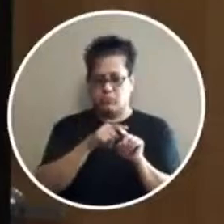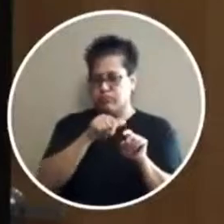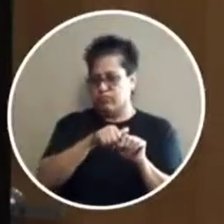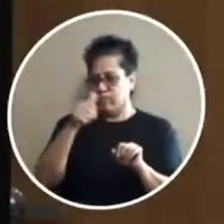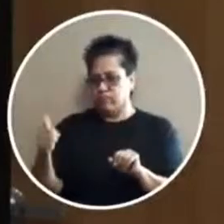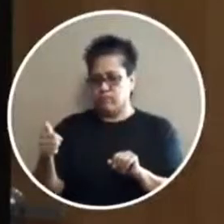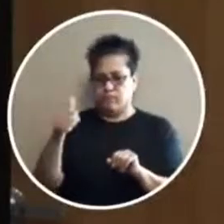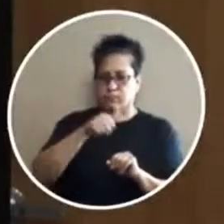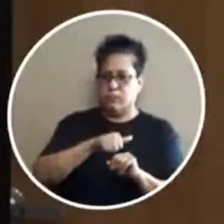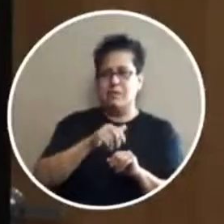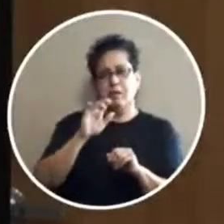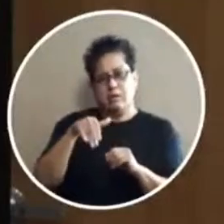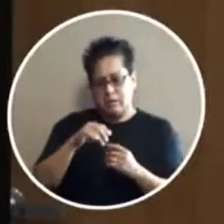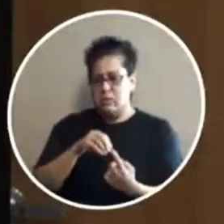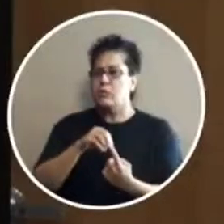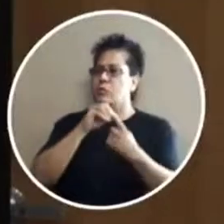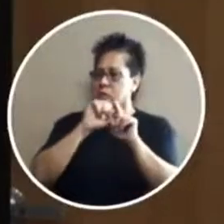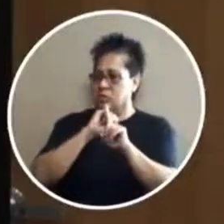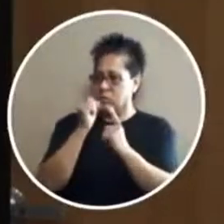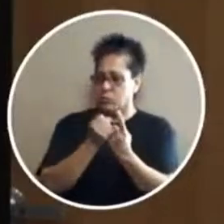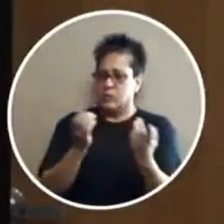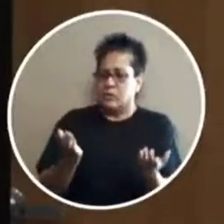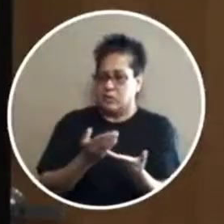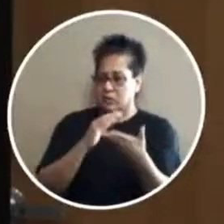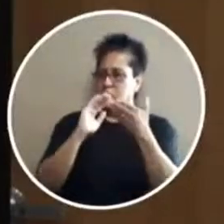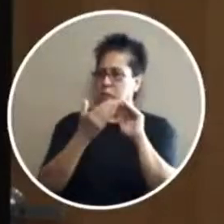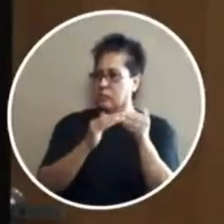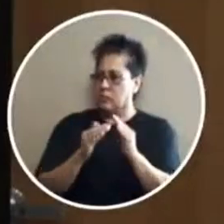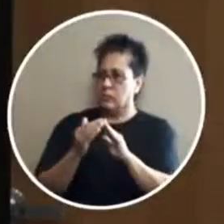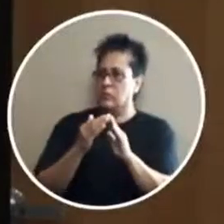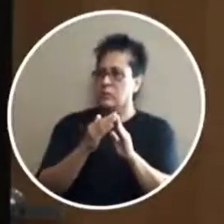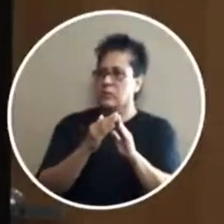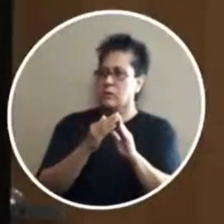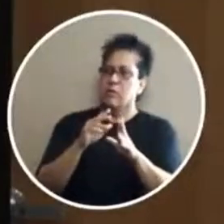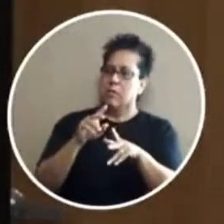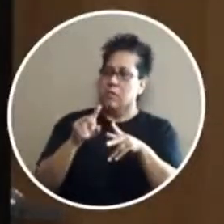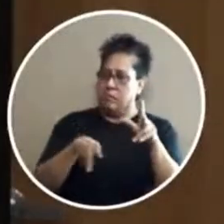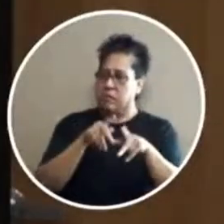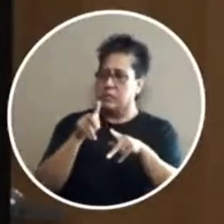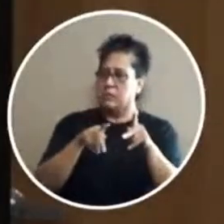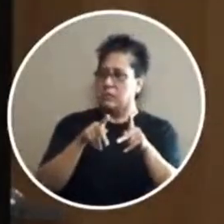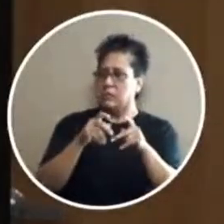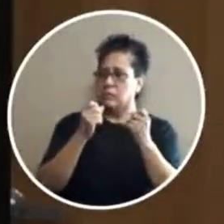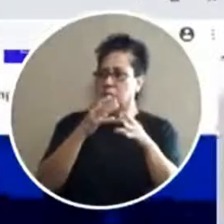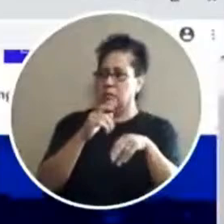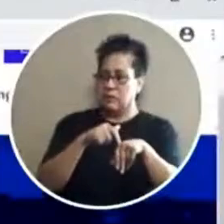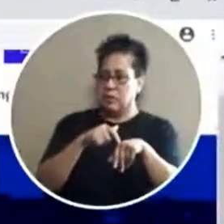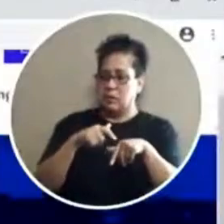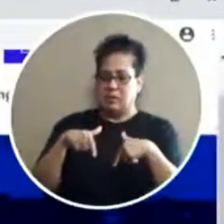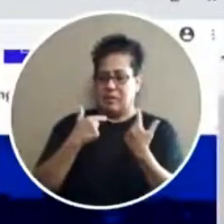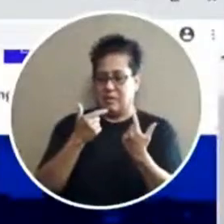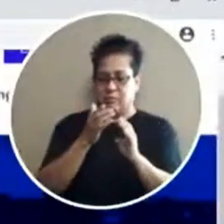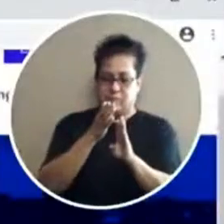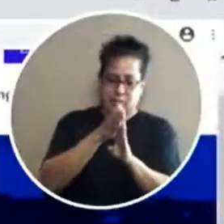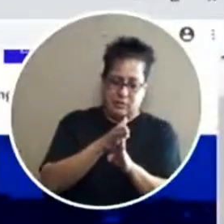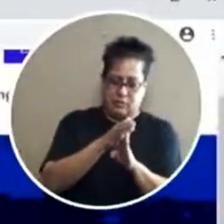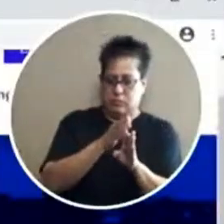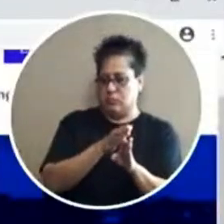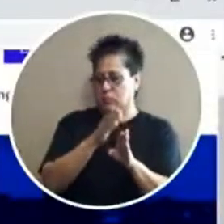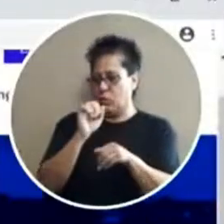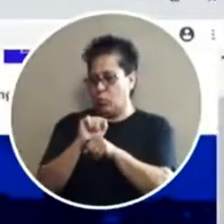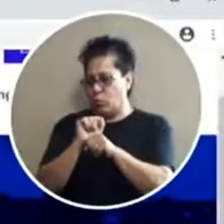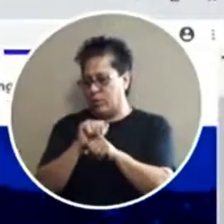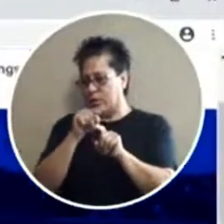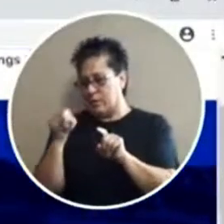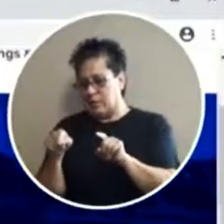And it is a unique situation that we have in our community in which the people many times live in one side of the border and work in the other